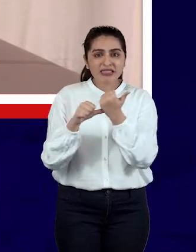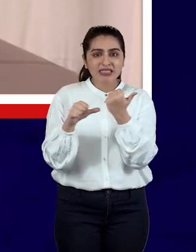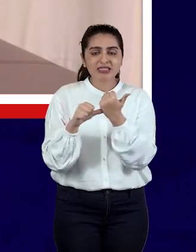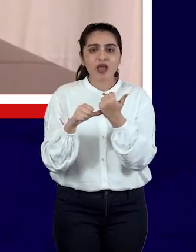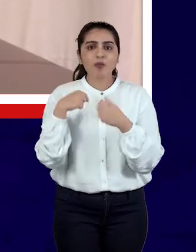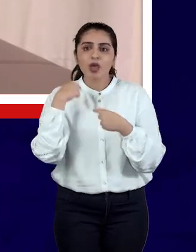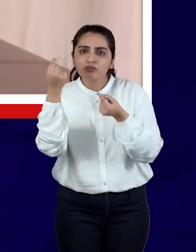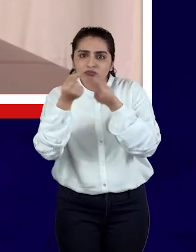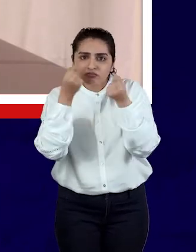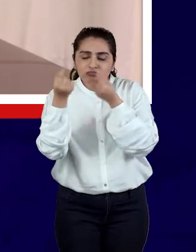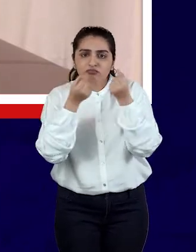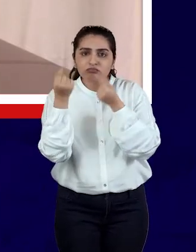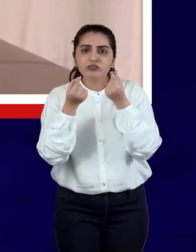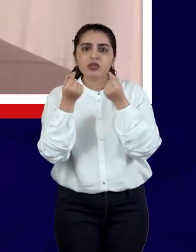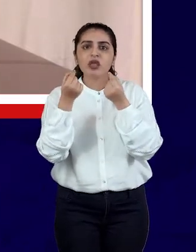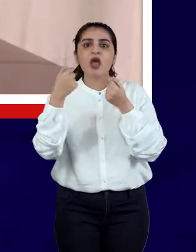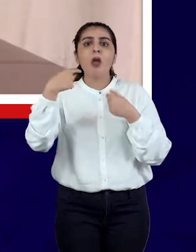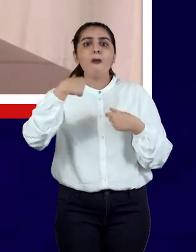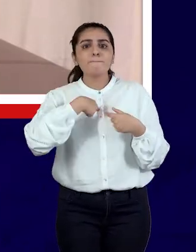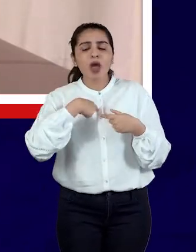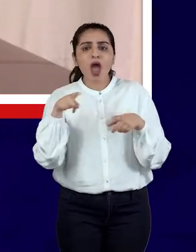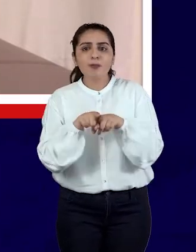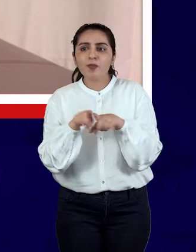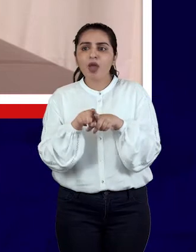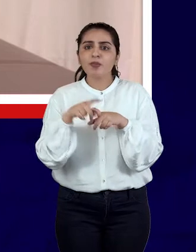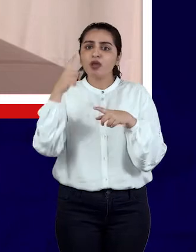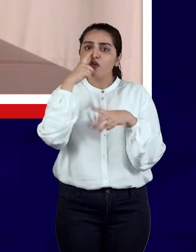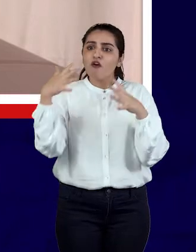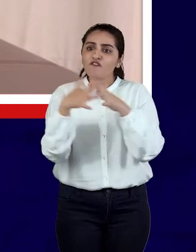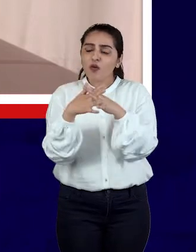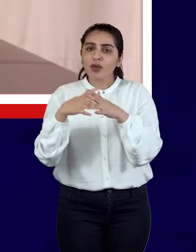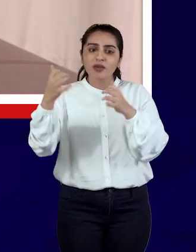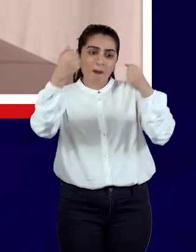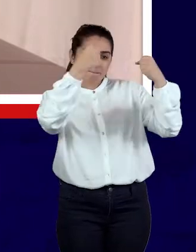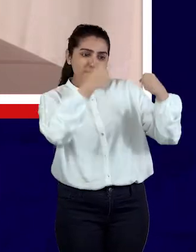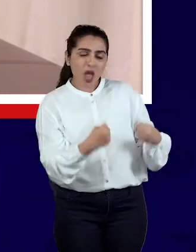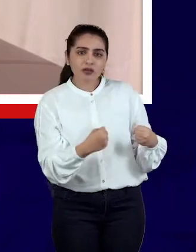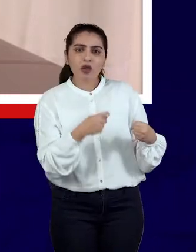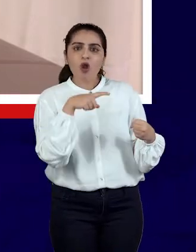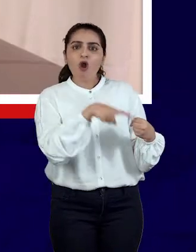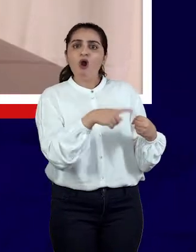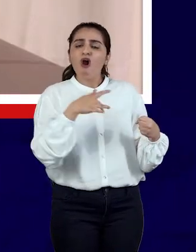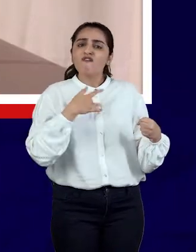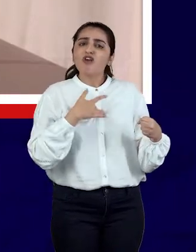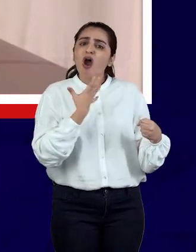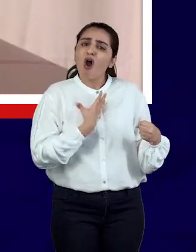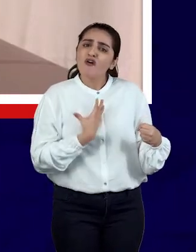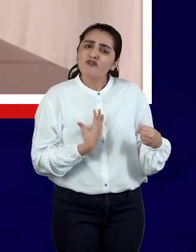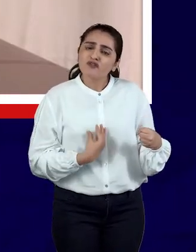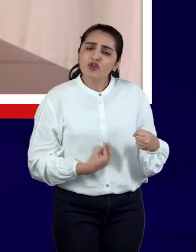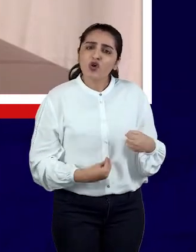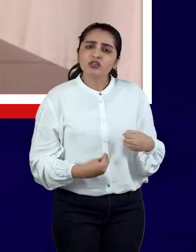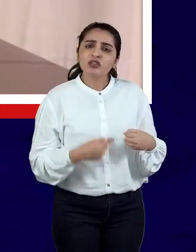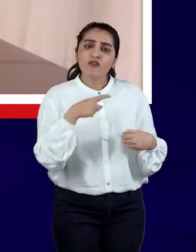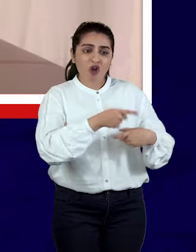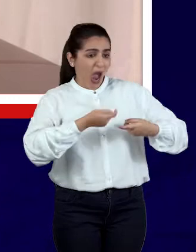assistant. I noticed that every time I had a woman in my chair, she automatically became extremely vulnerable. It